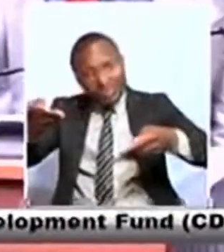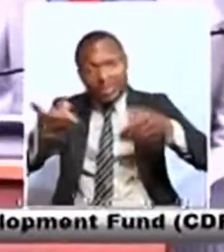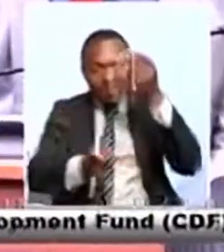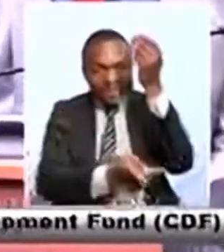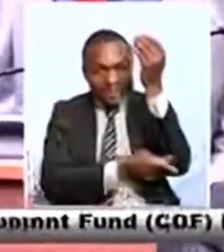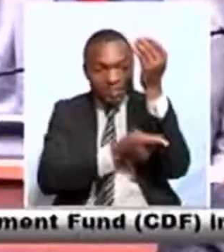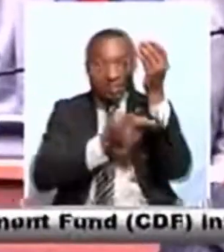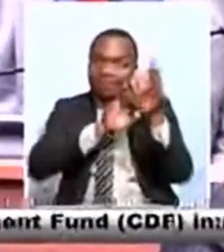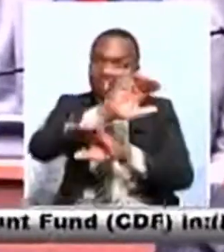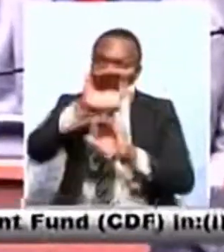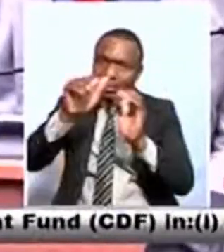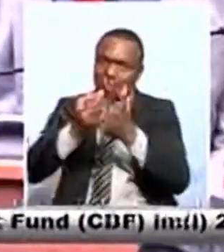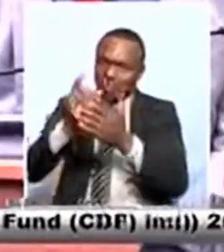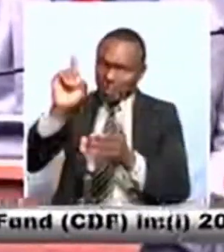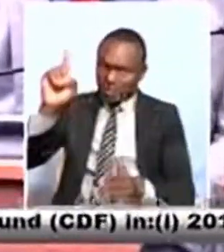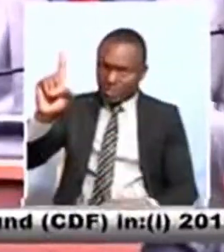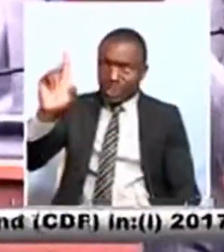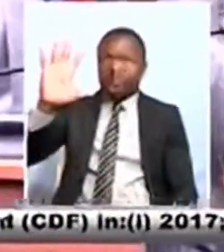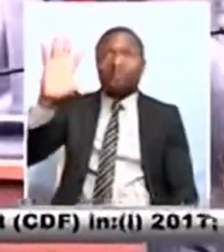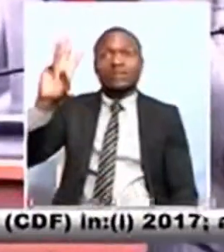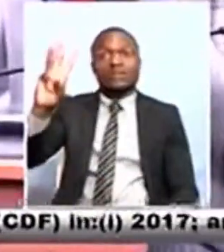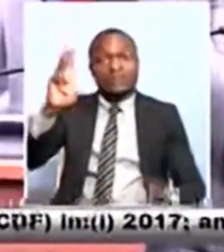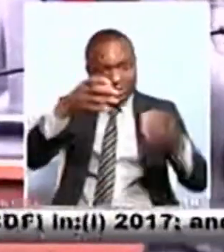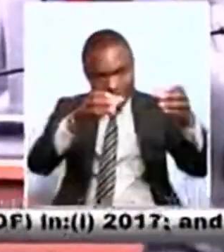the 156 constituencies.